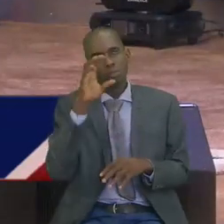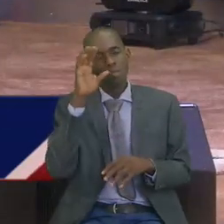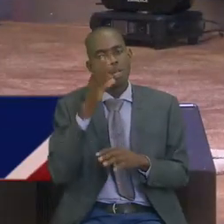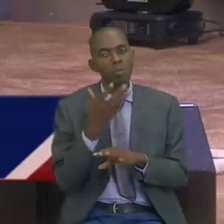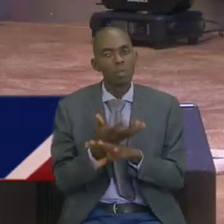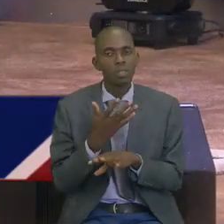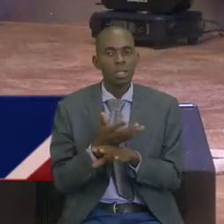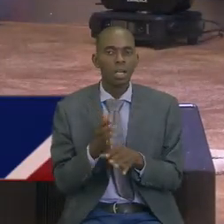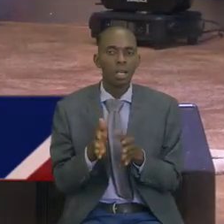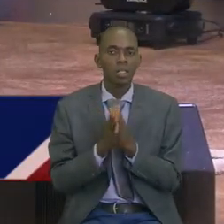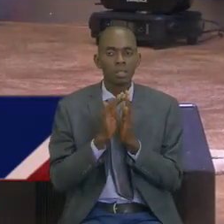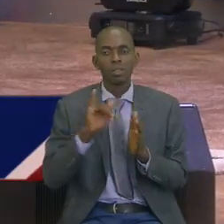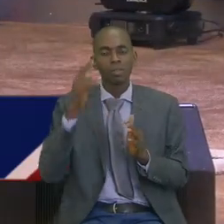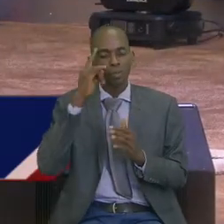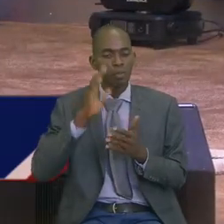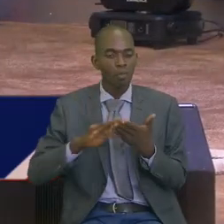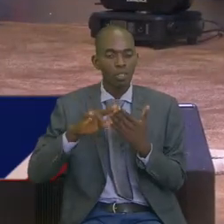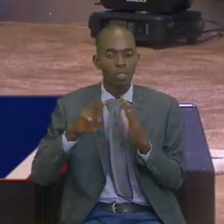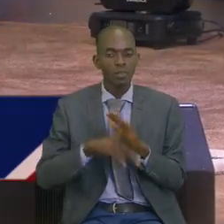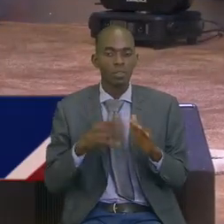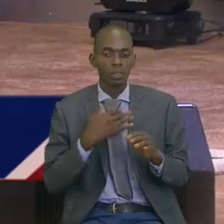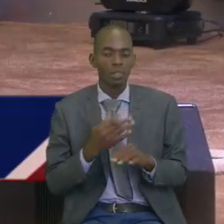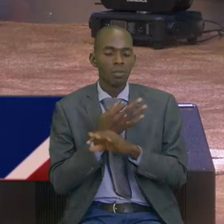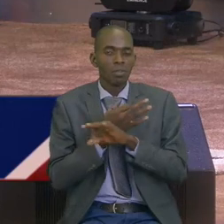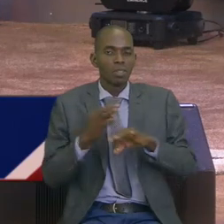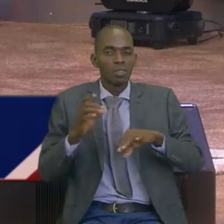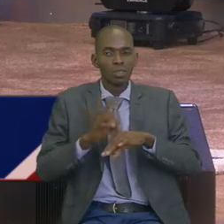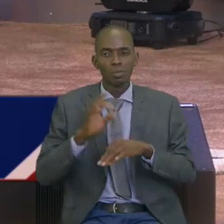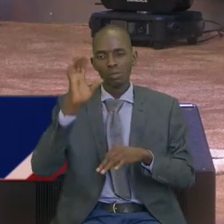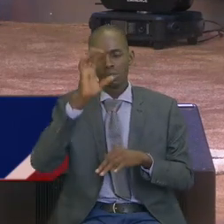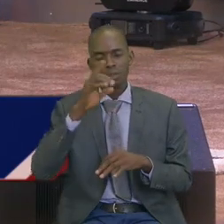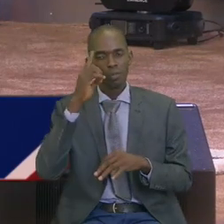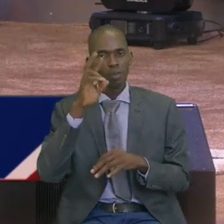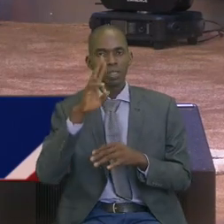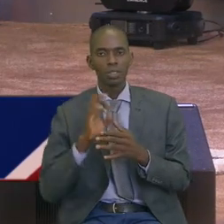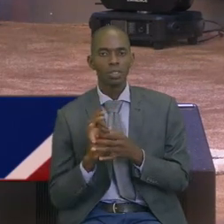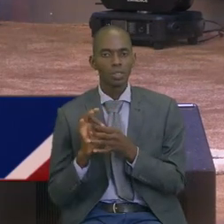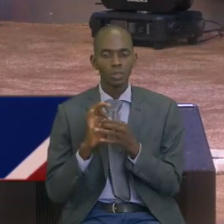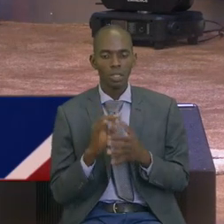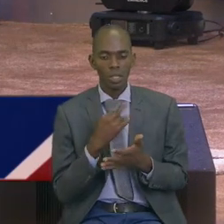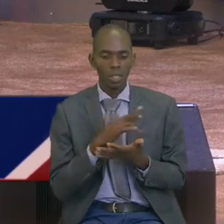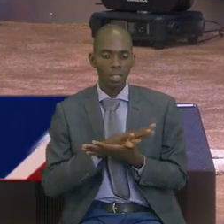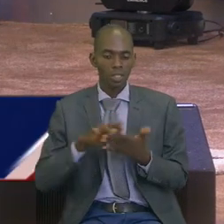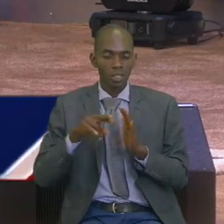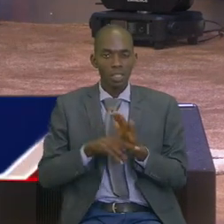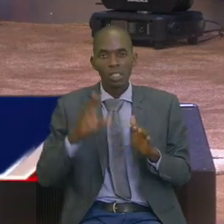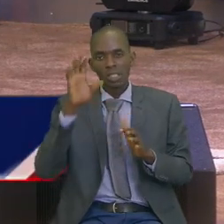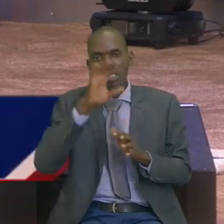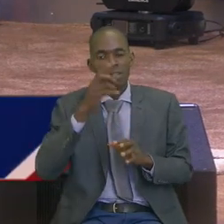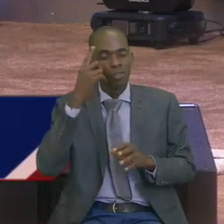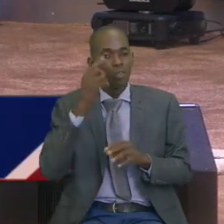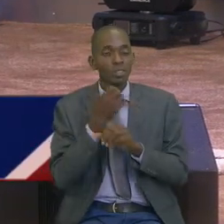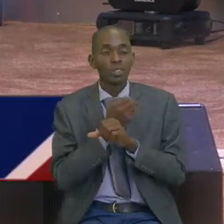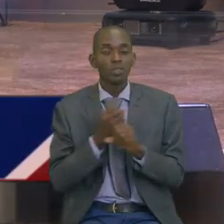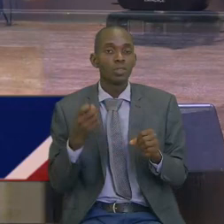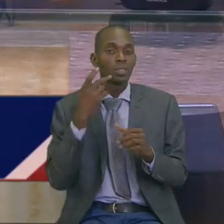seeking for forgiveness and freedom, and seeking for reconciliation and righteousness, and seeking for salvation, his